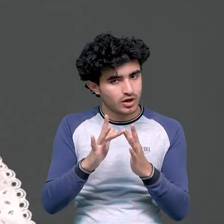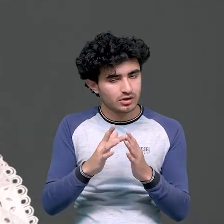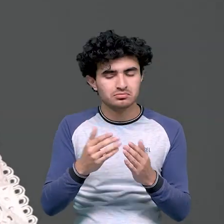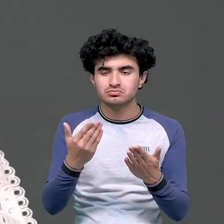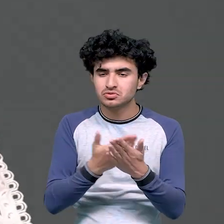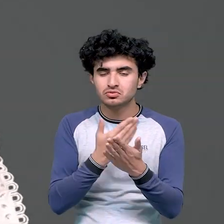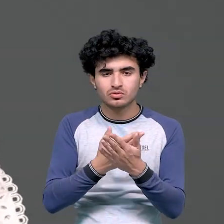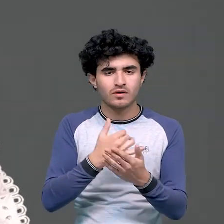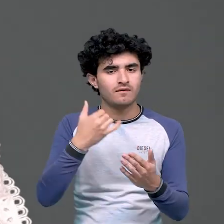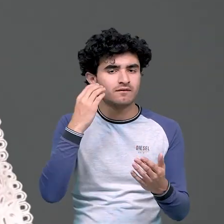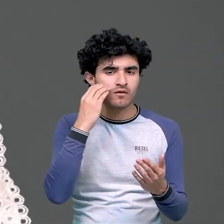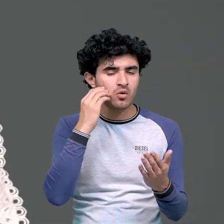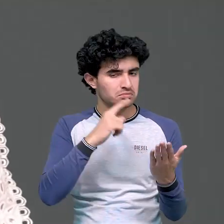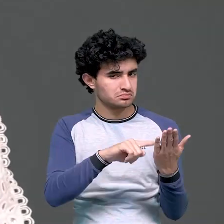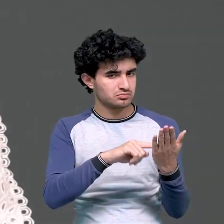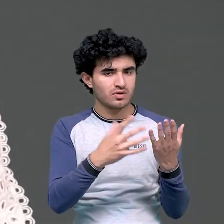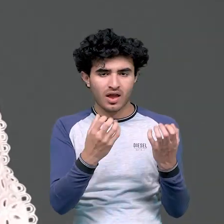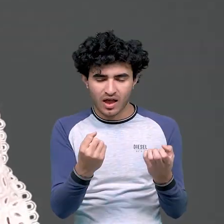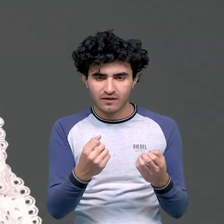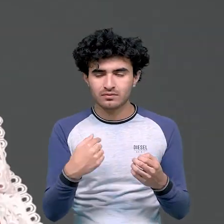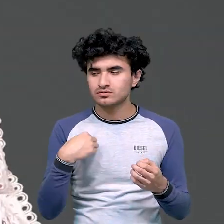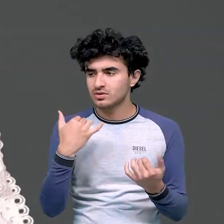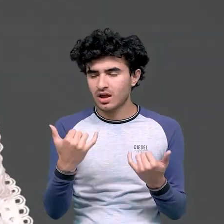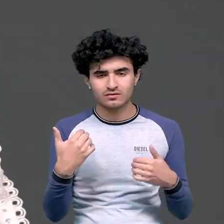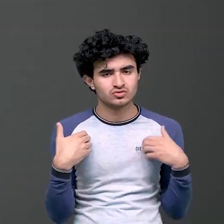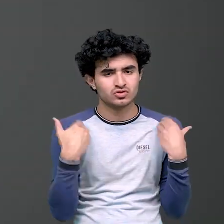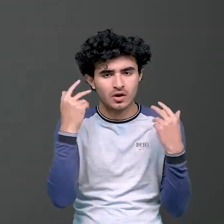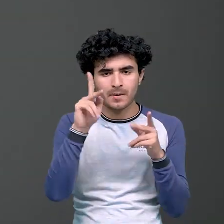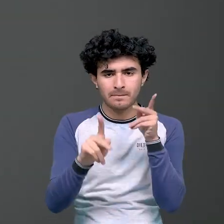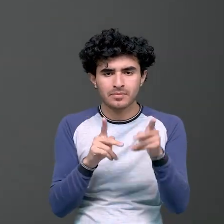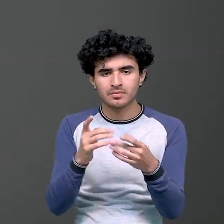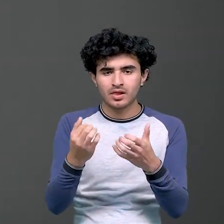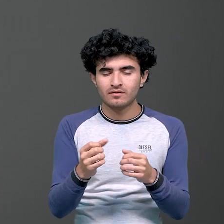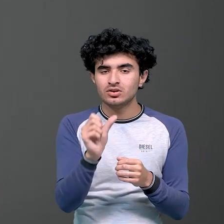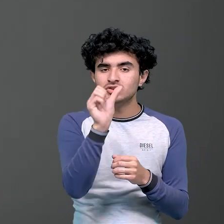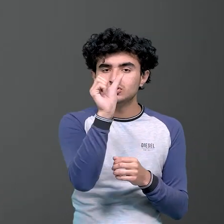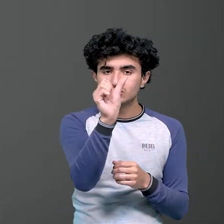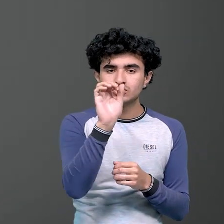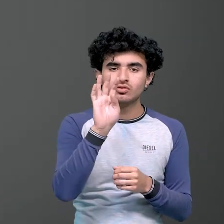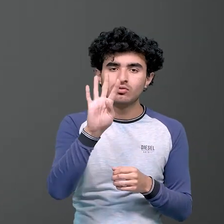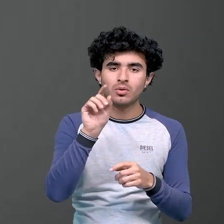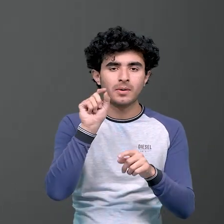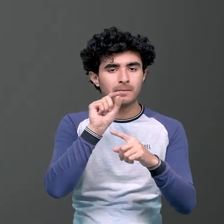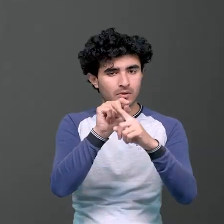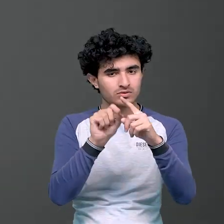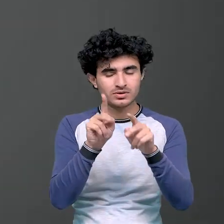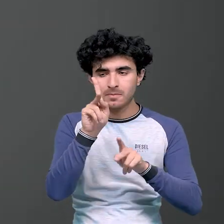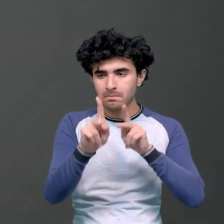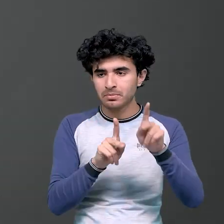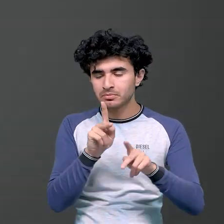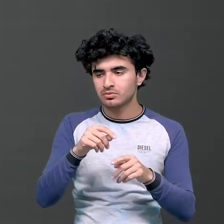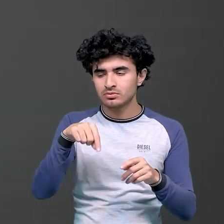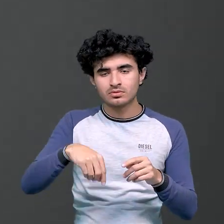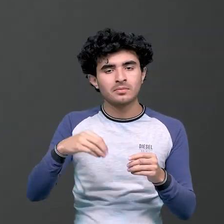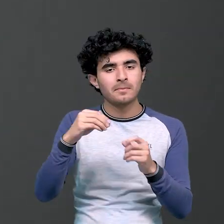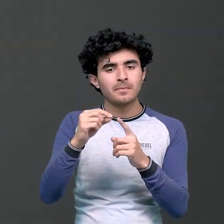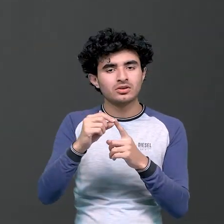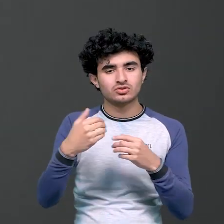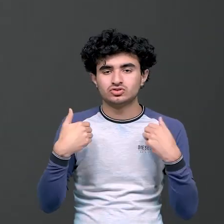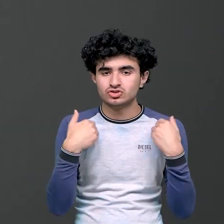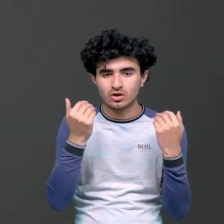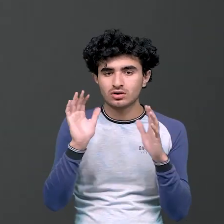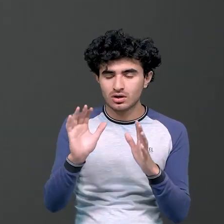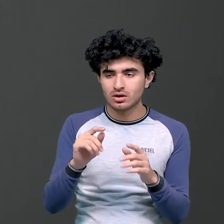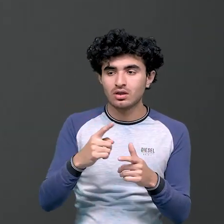people start using the internet in Pakistan, there are more smartphone penetration. We have a huge